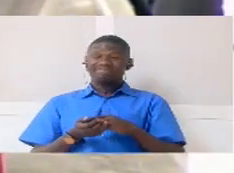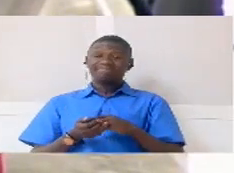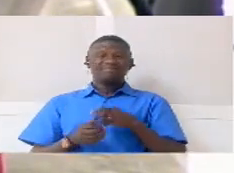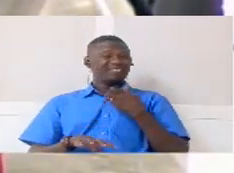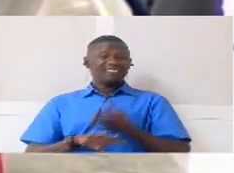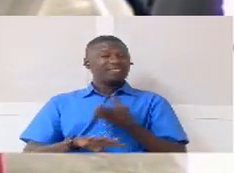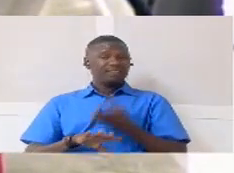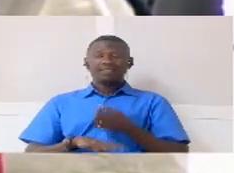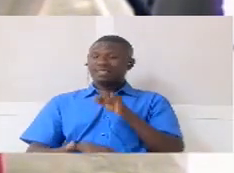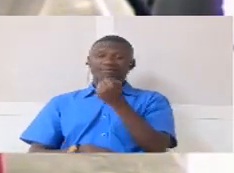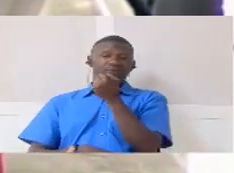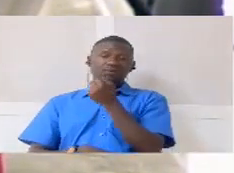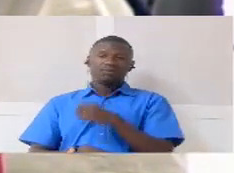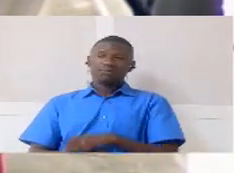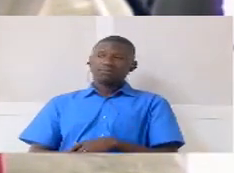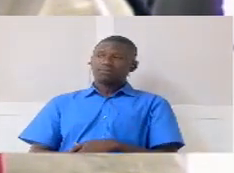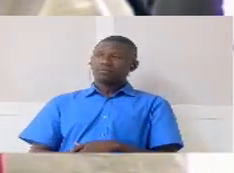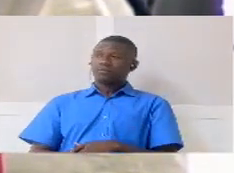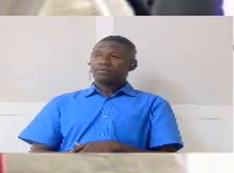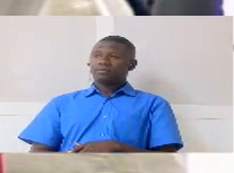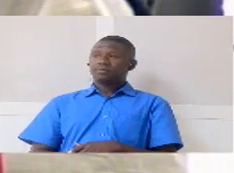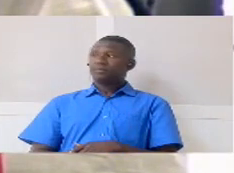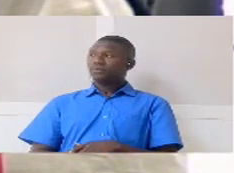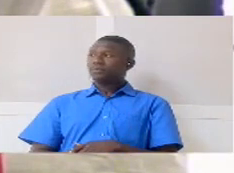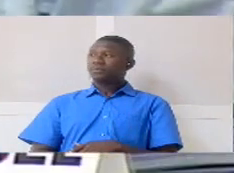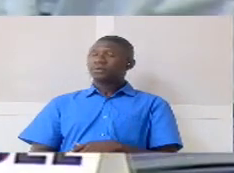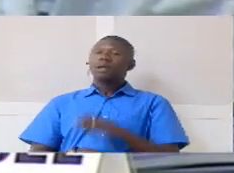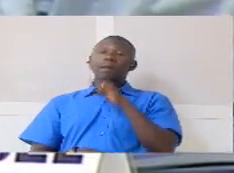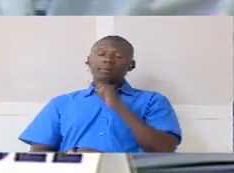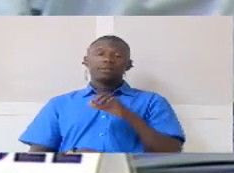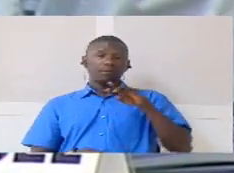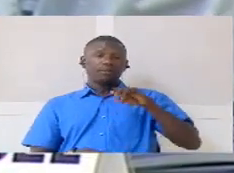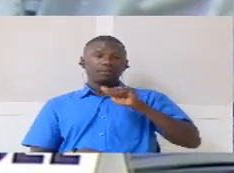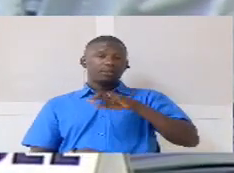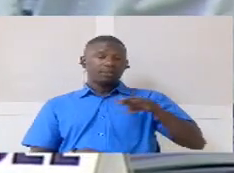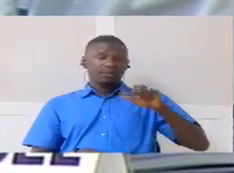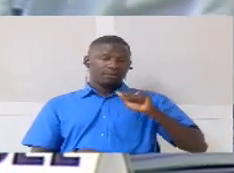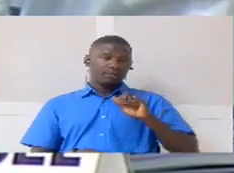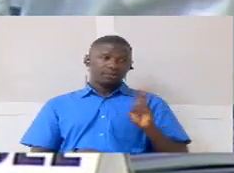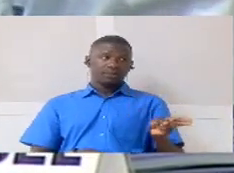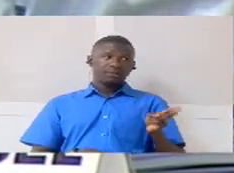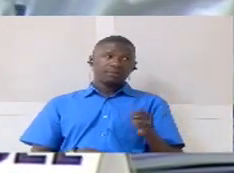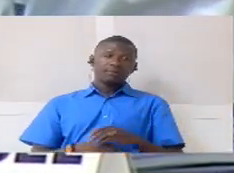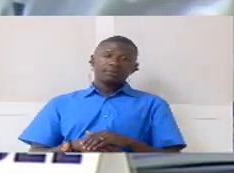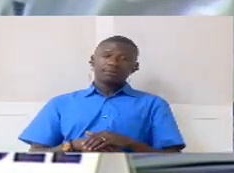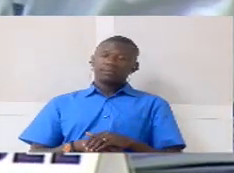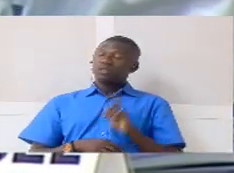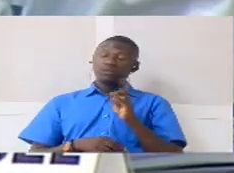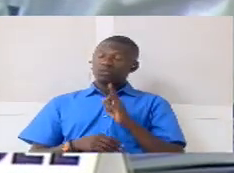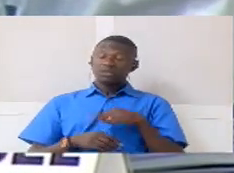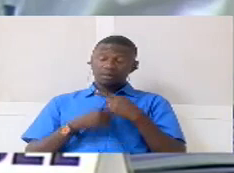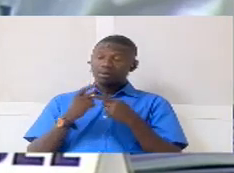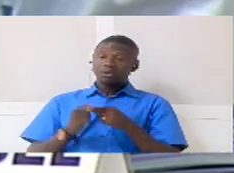It's not a little bit. In fact, it's much, much. Mr. Manneh, this is not an indictment of you as a person. It's